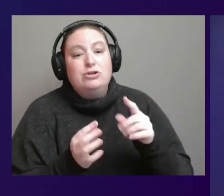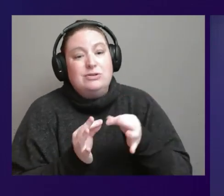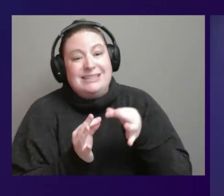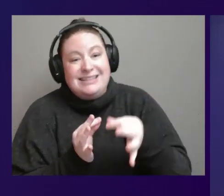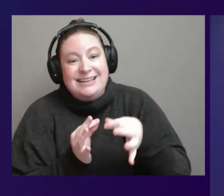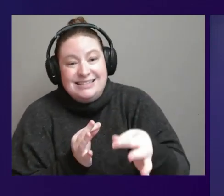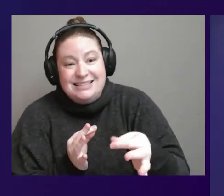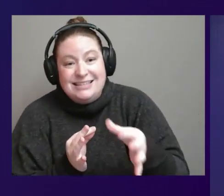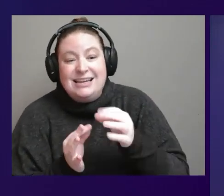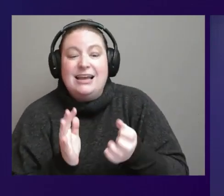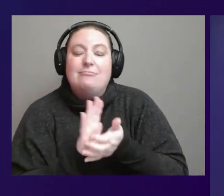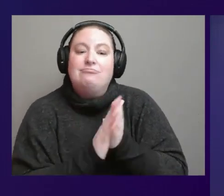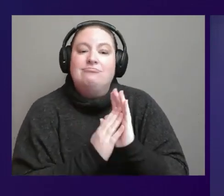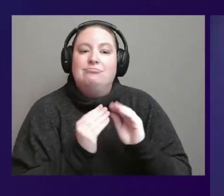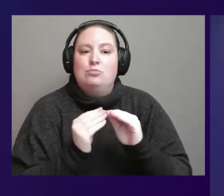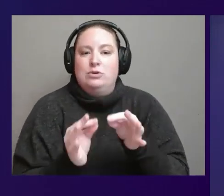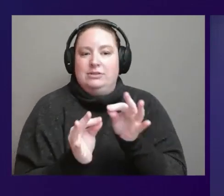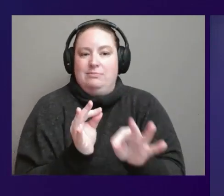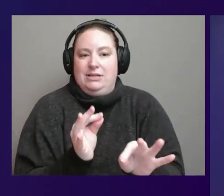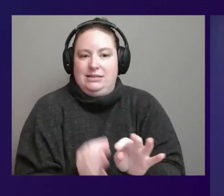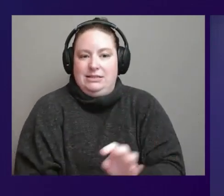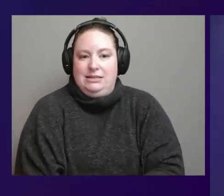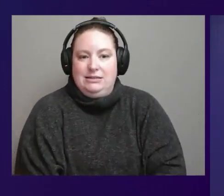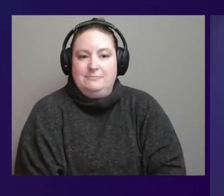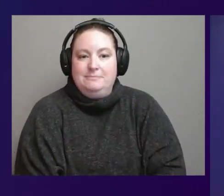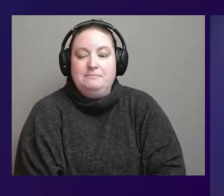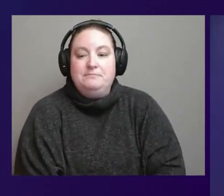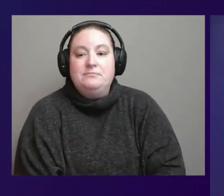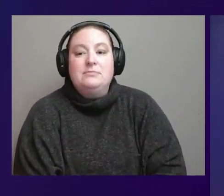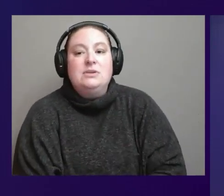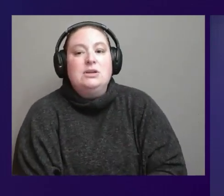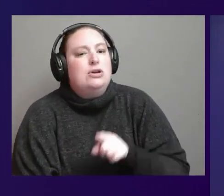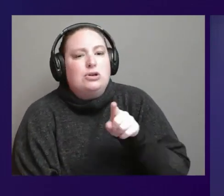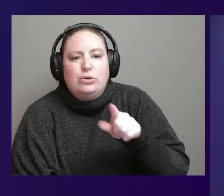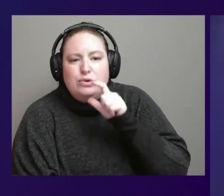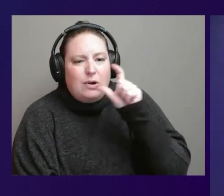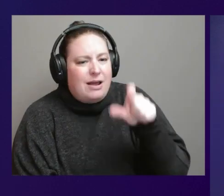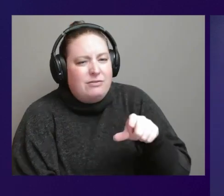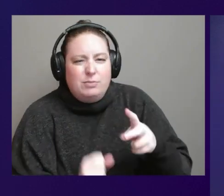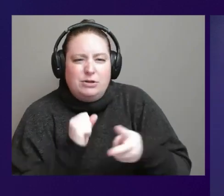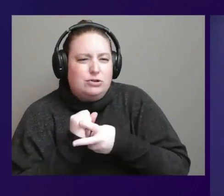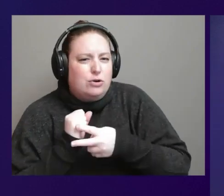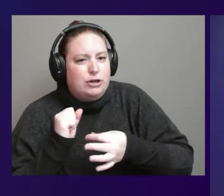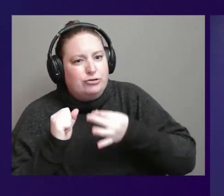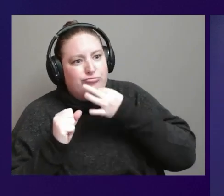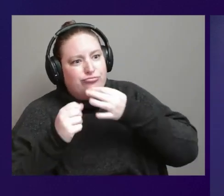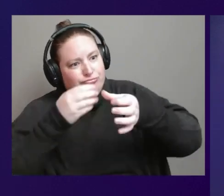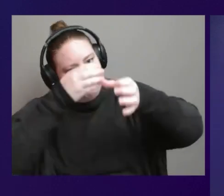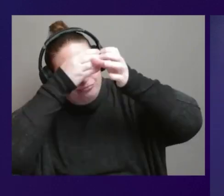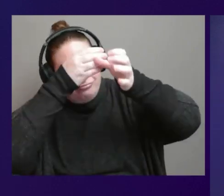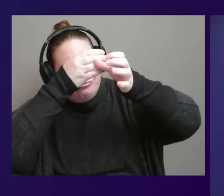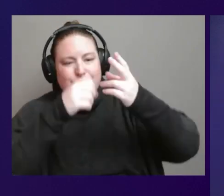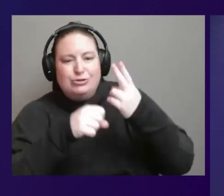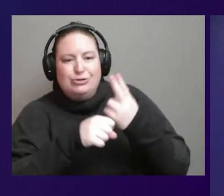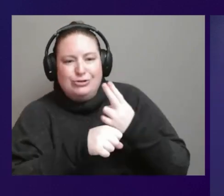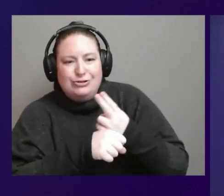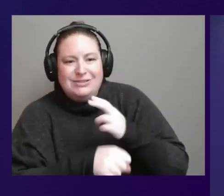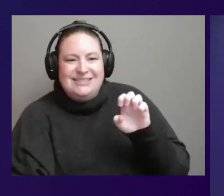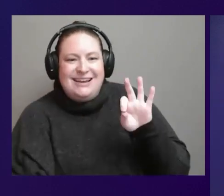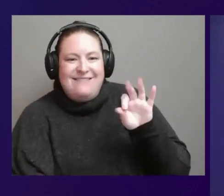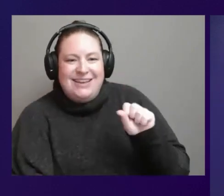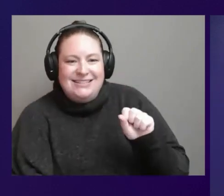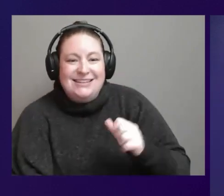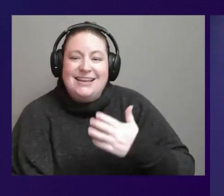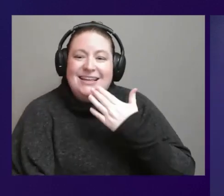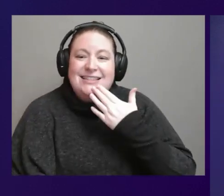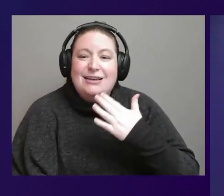simplicity to make sure you don't have to be a storage expert to use EFS. Thank you for your time today. Again,